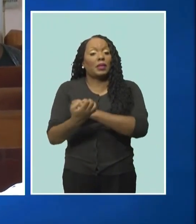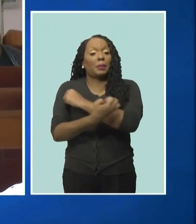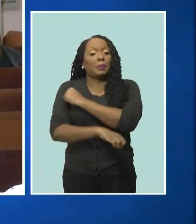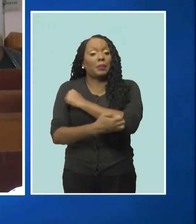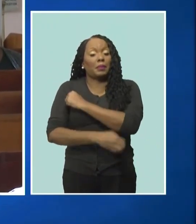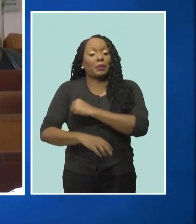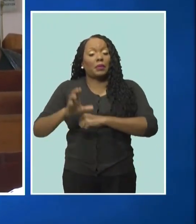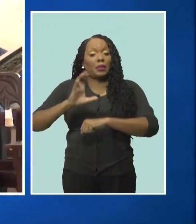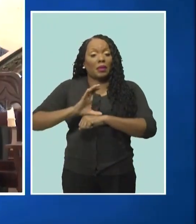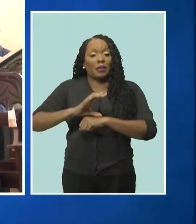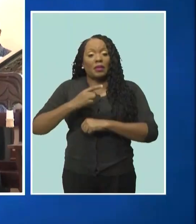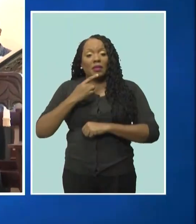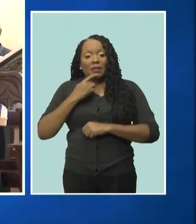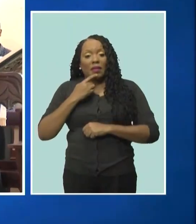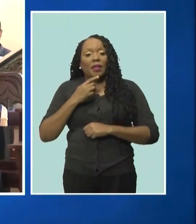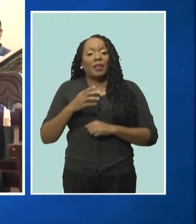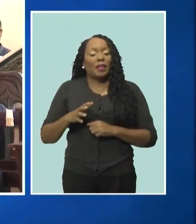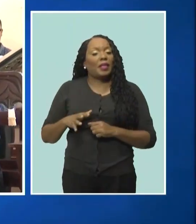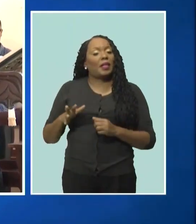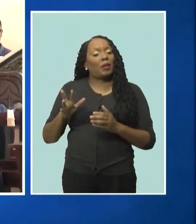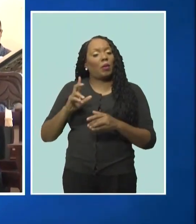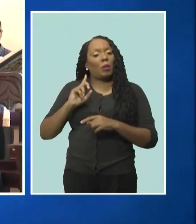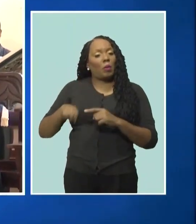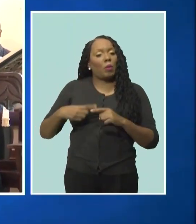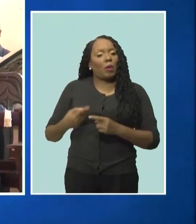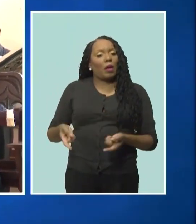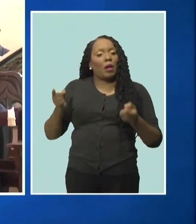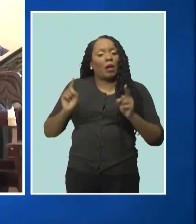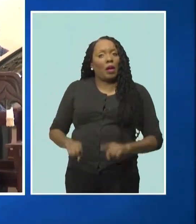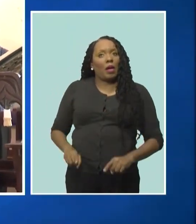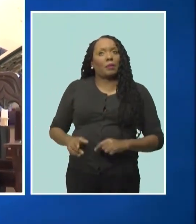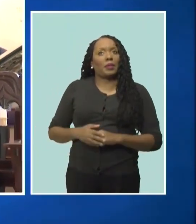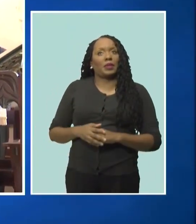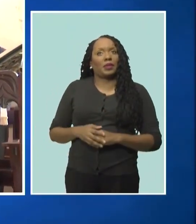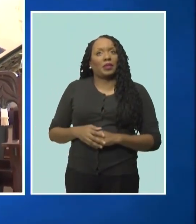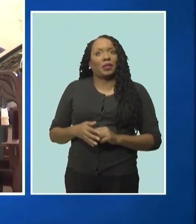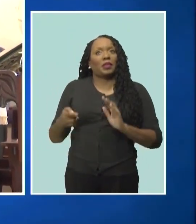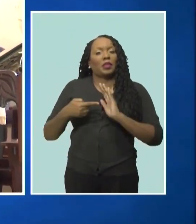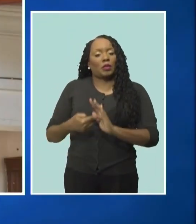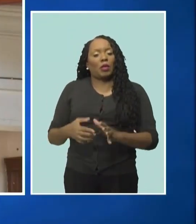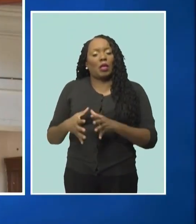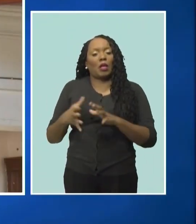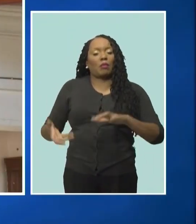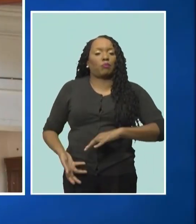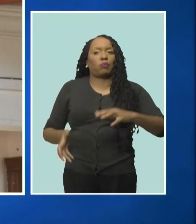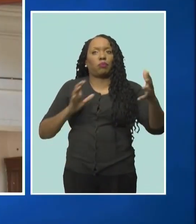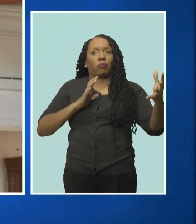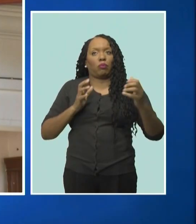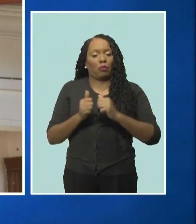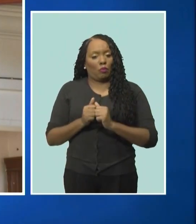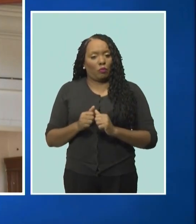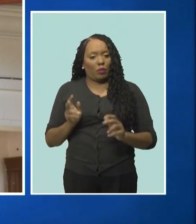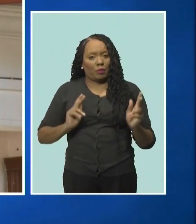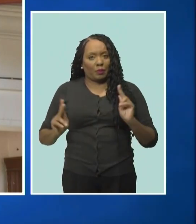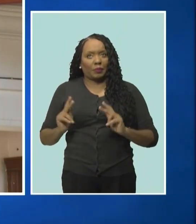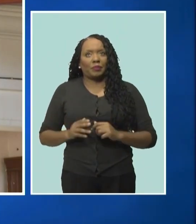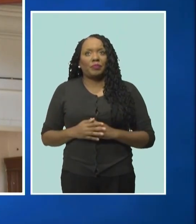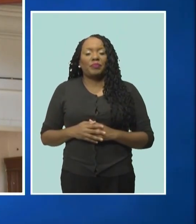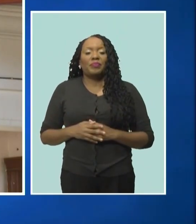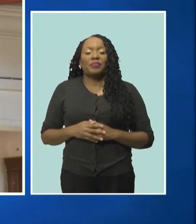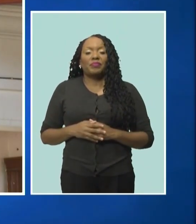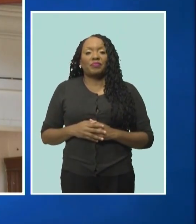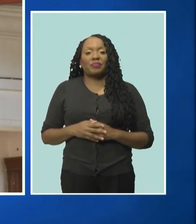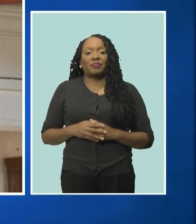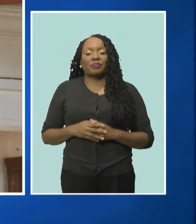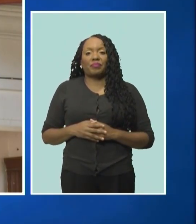Parish Church the condition also leads to the death of civilization. I believe that the words of